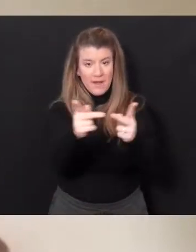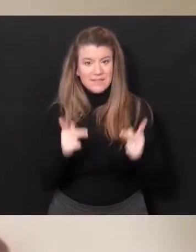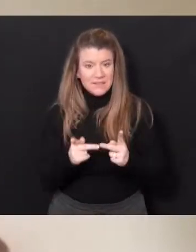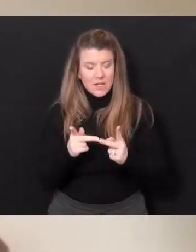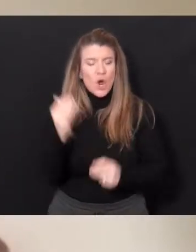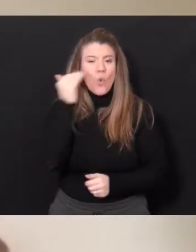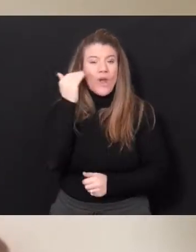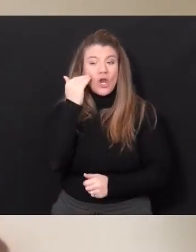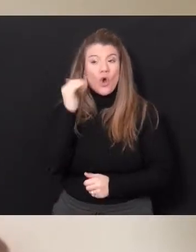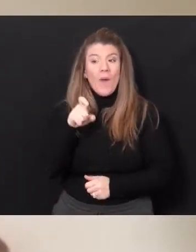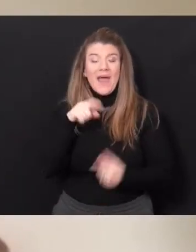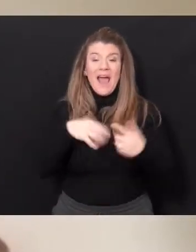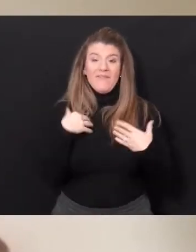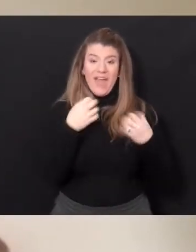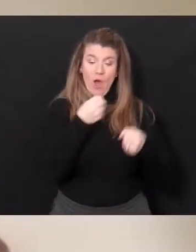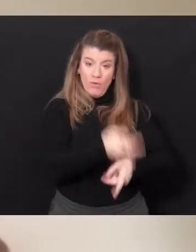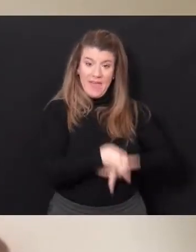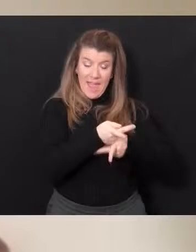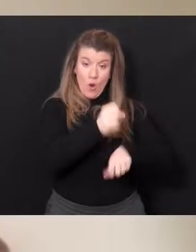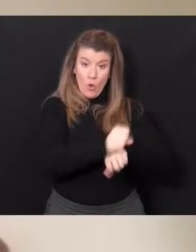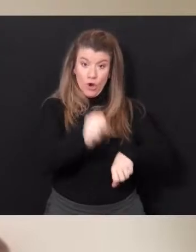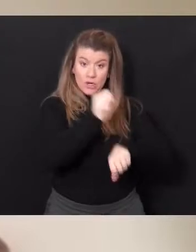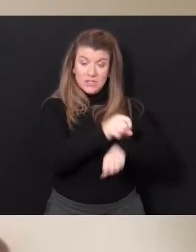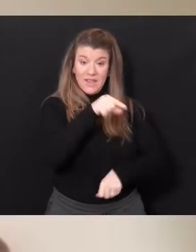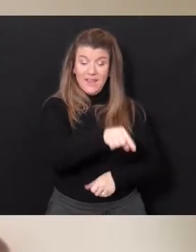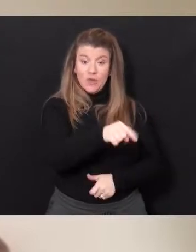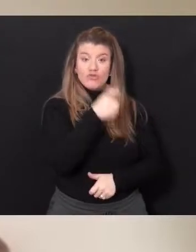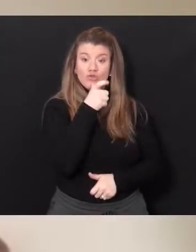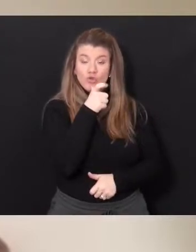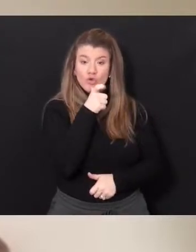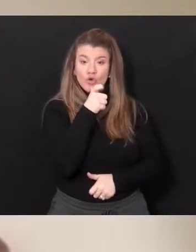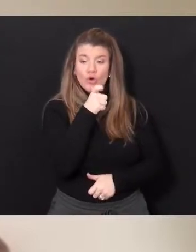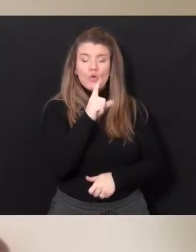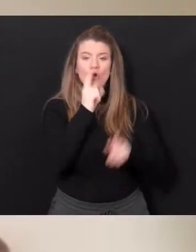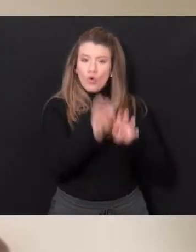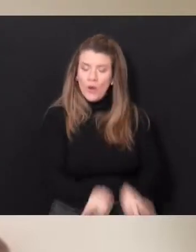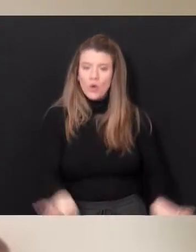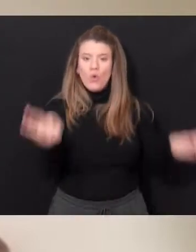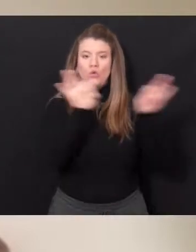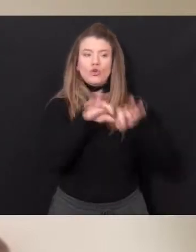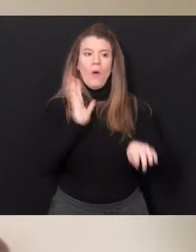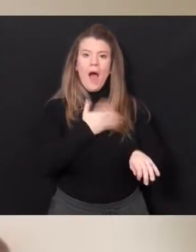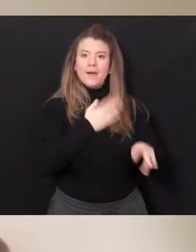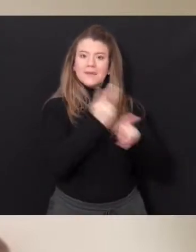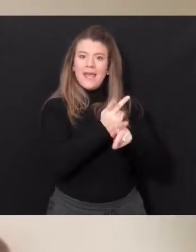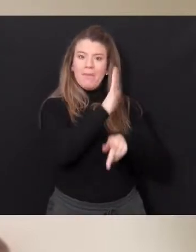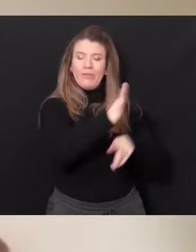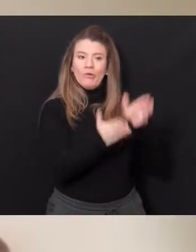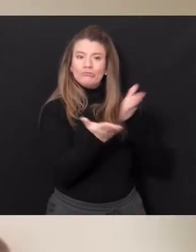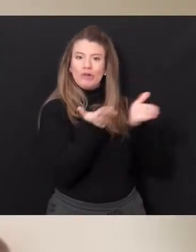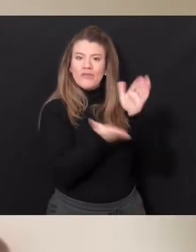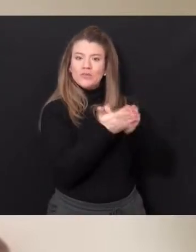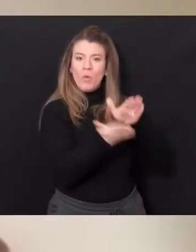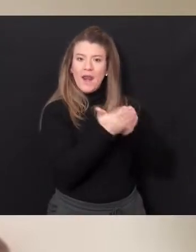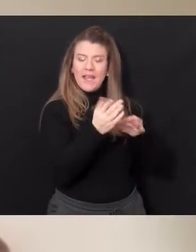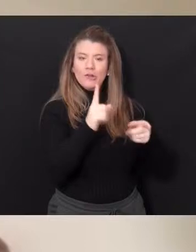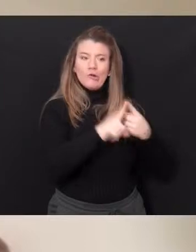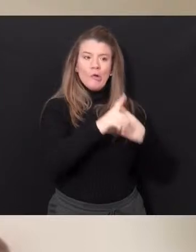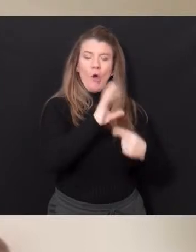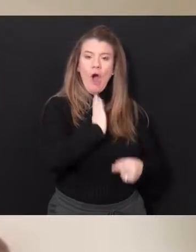to get the healthcare workers who were critical to us keeping those services available to our